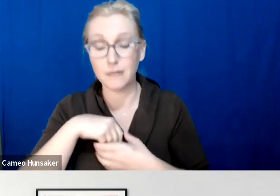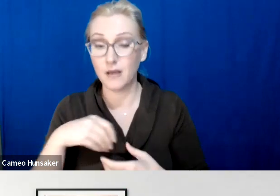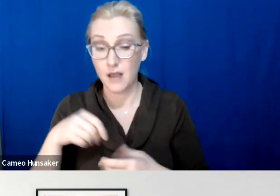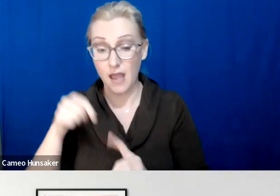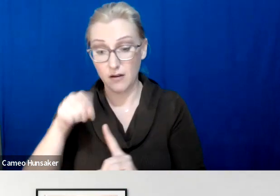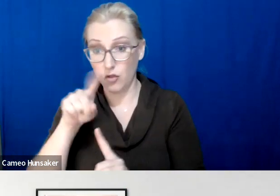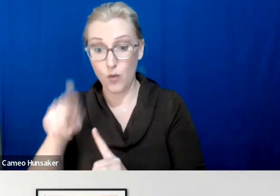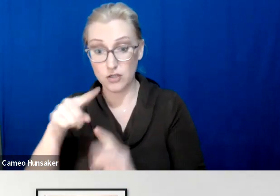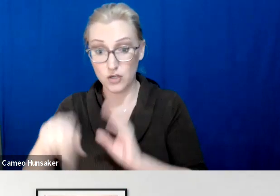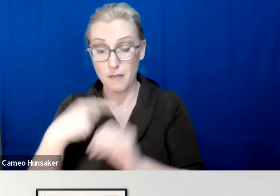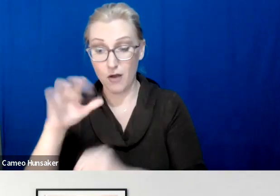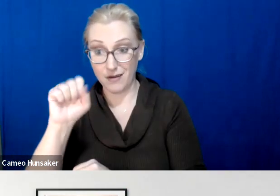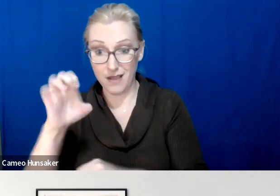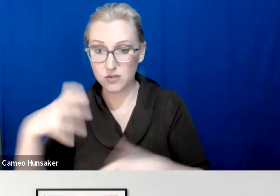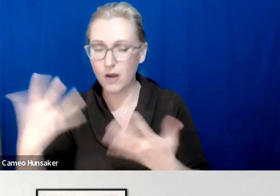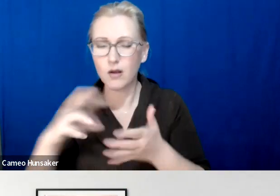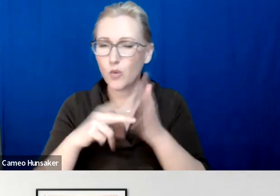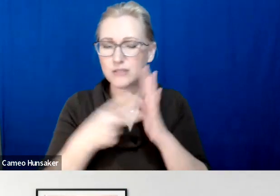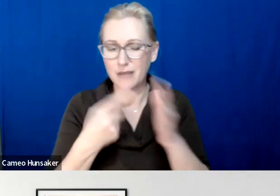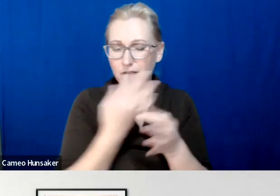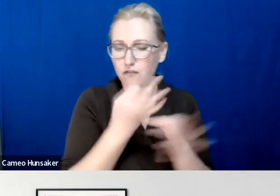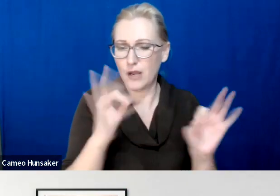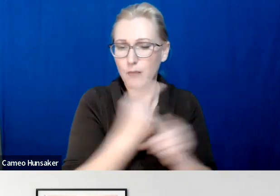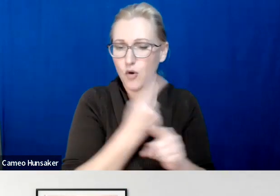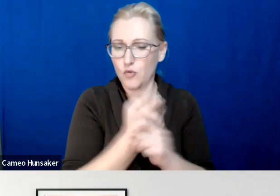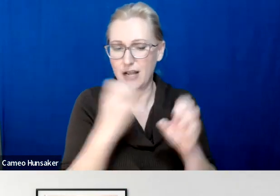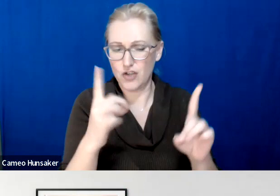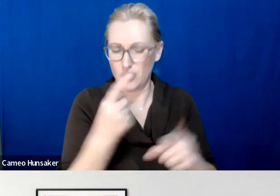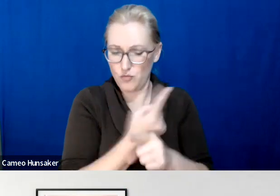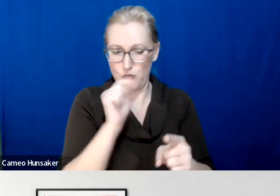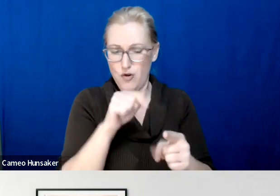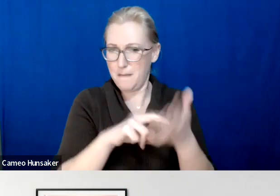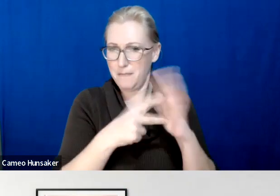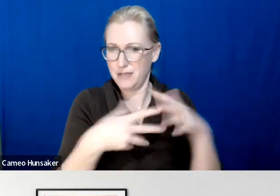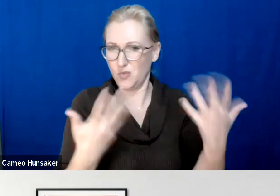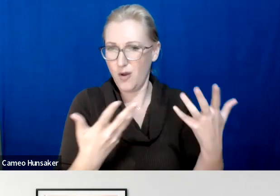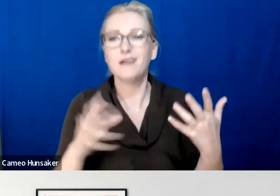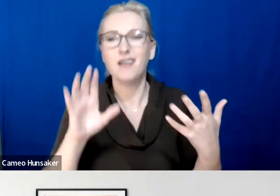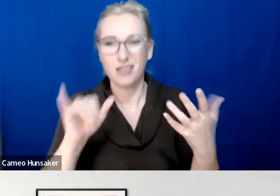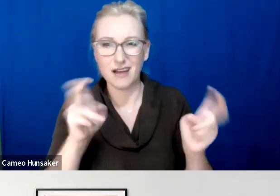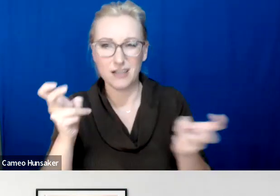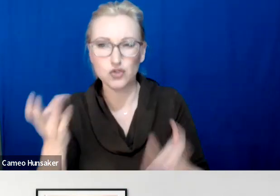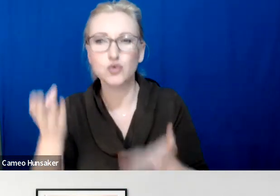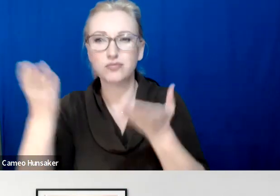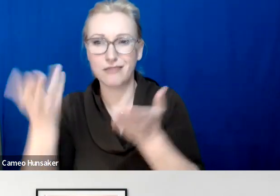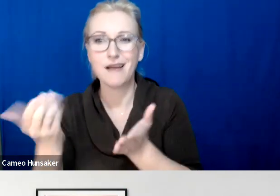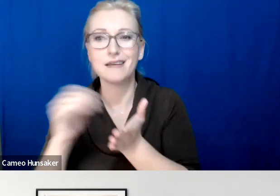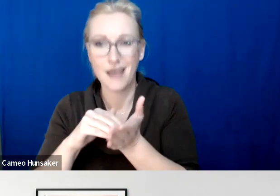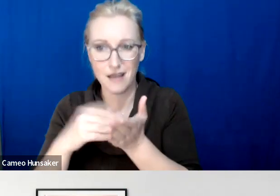to be provided a free and appropriate public education? What is appropriate? And